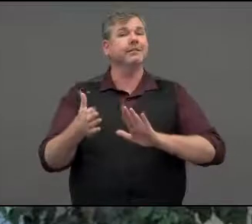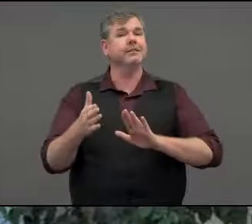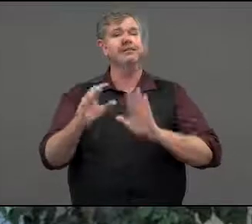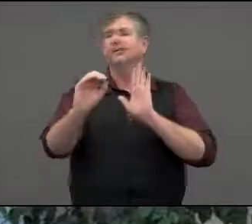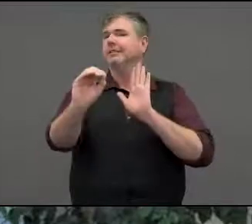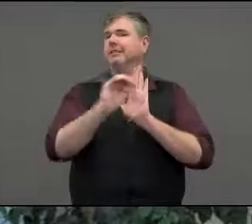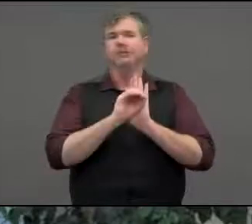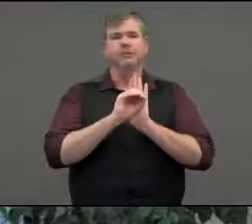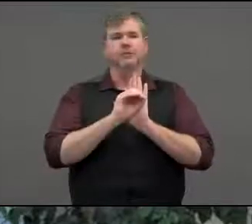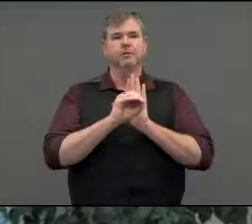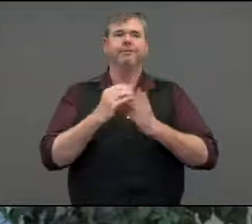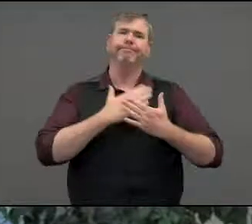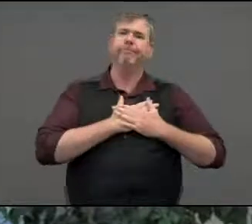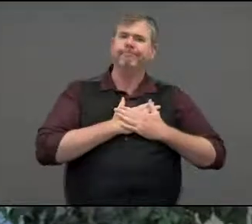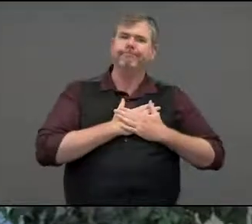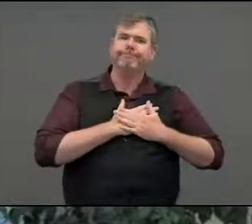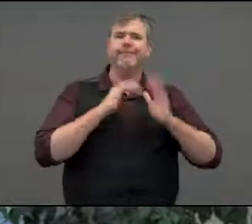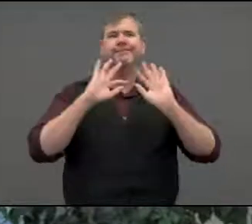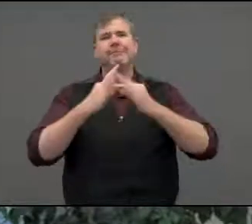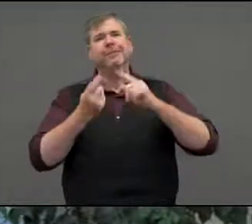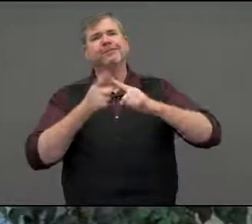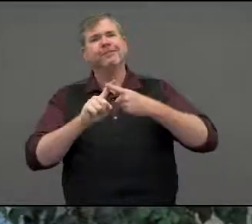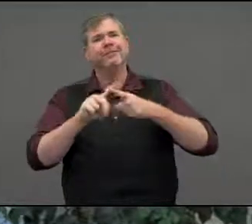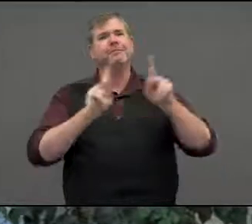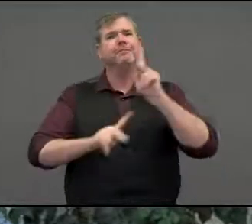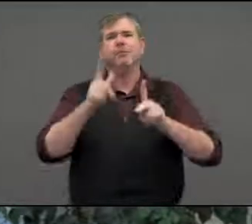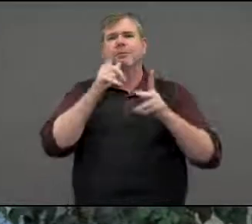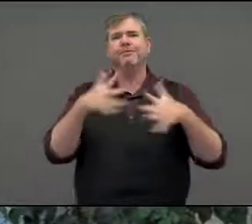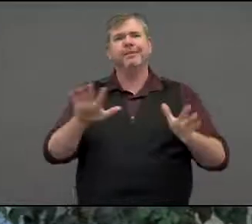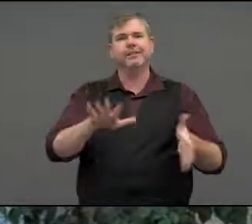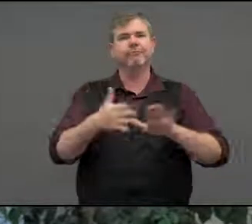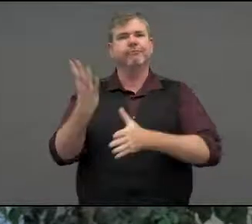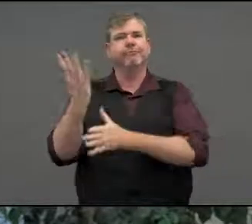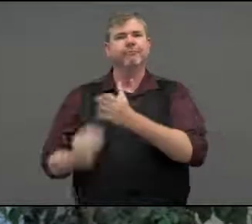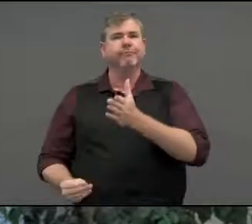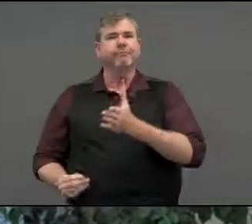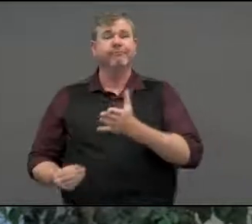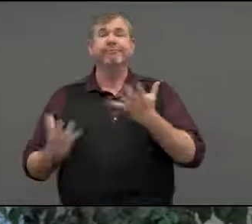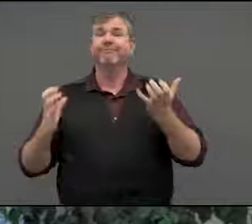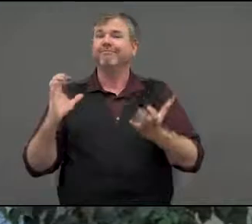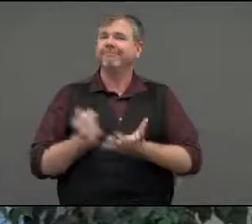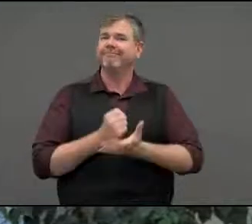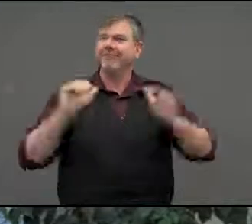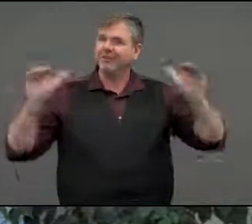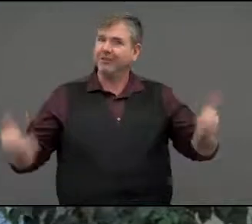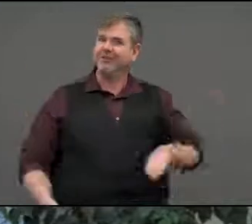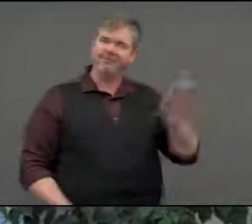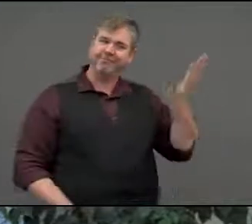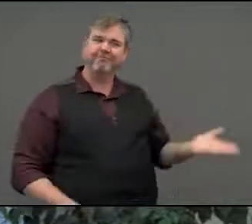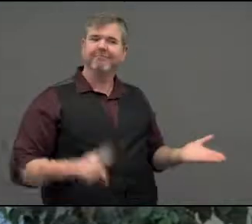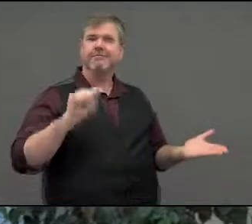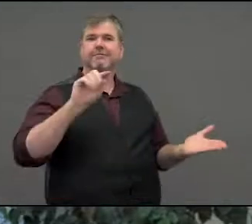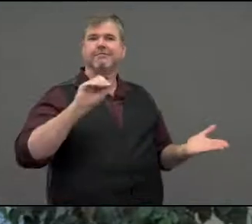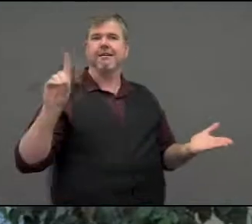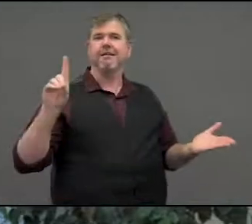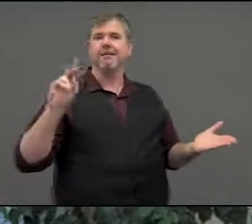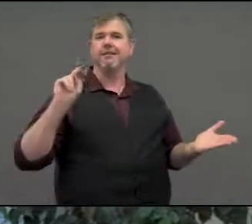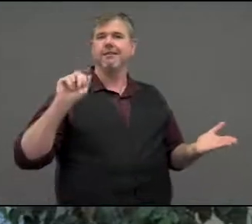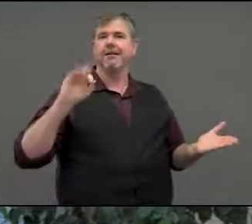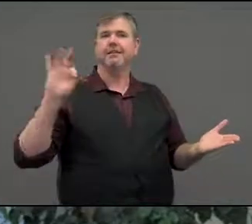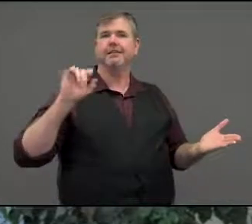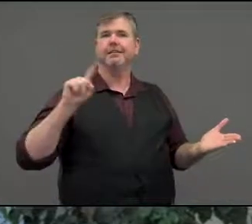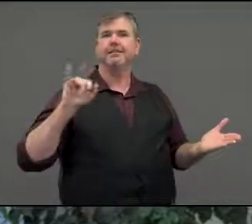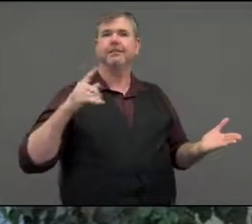So we have Todd here today, our FAQ guru. I don't know about that. And so we